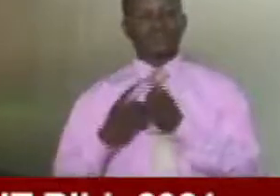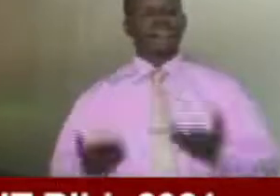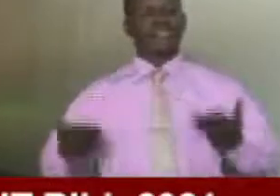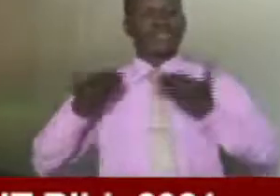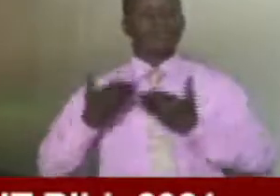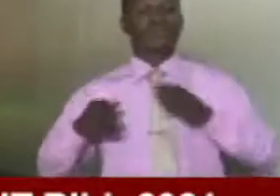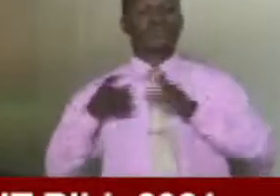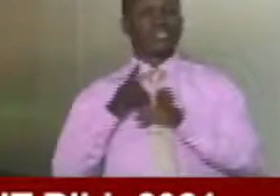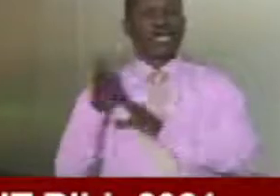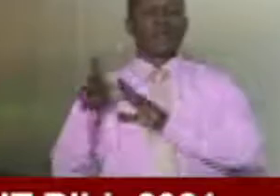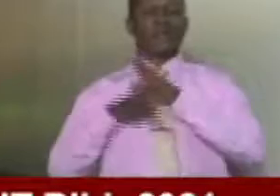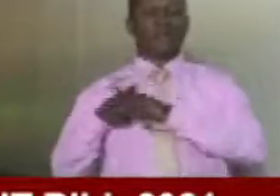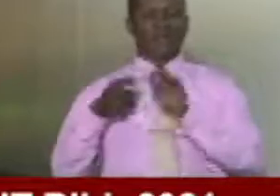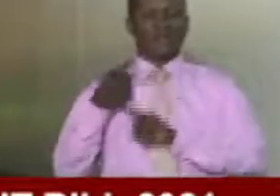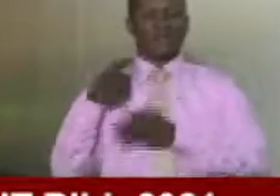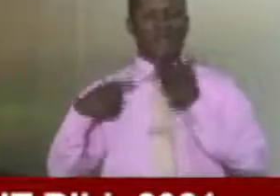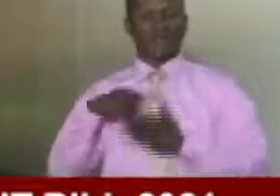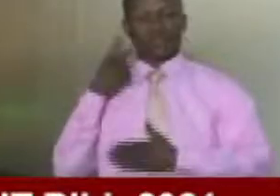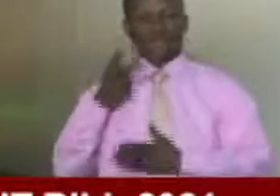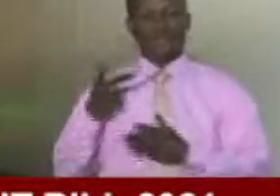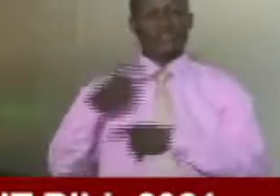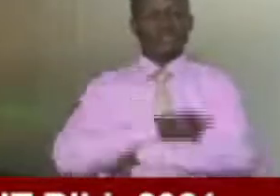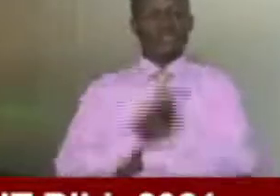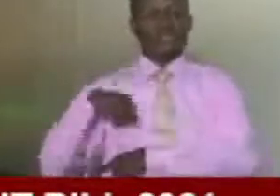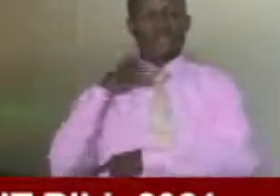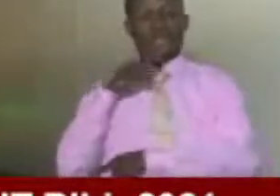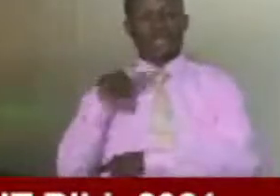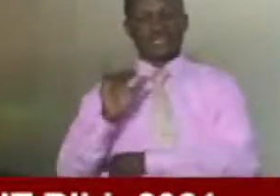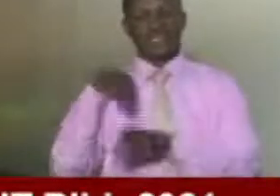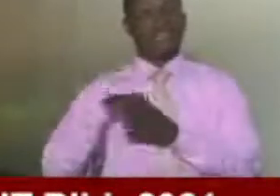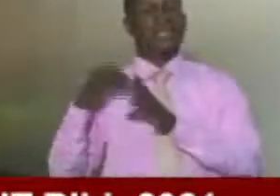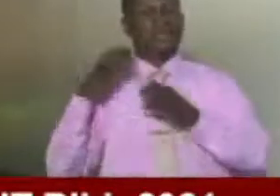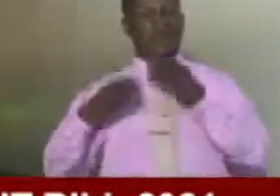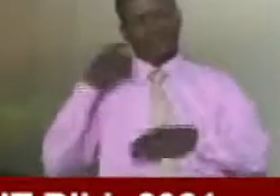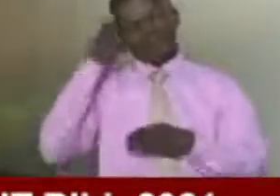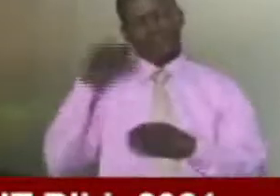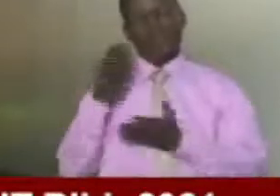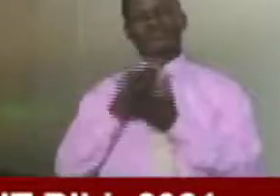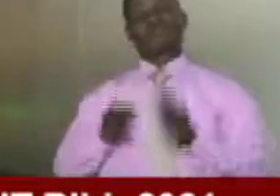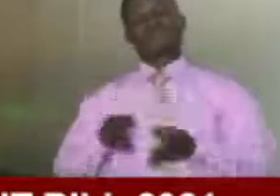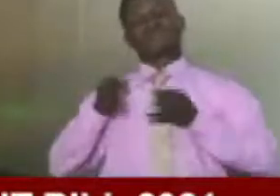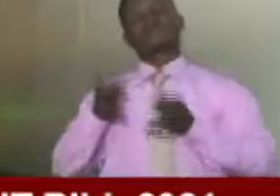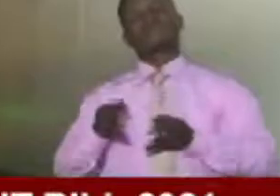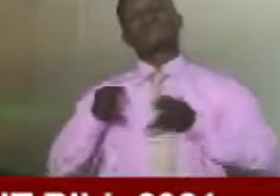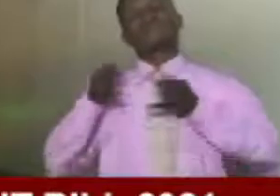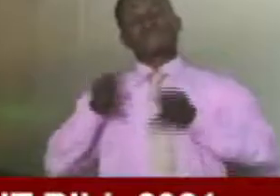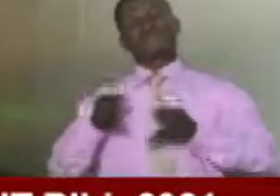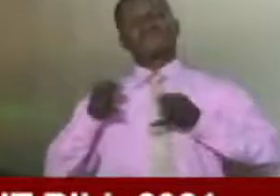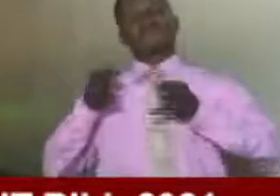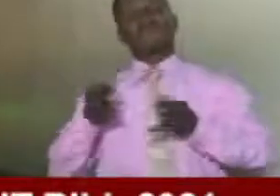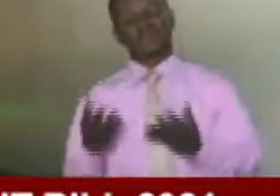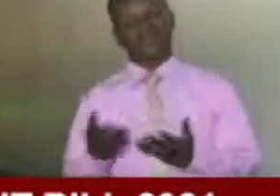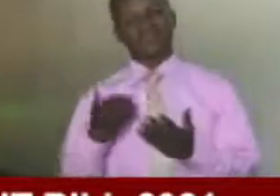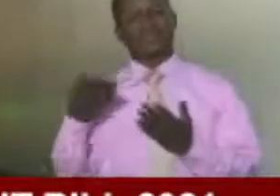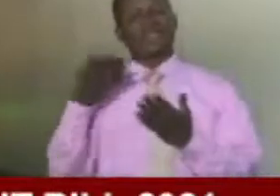direct primaries in one of the states. Today, we are still in court, you know, with litigation that came out, which you cannot put your hands around, you know,